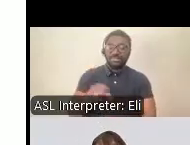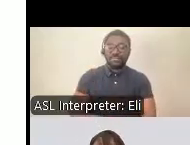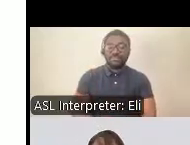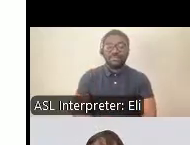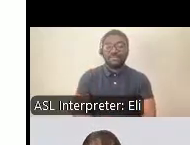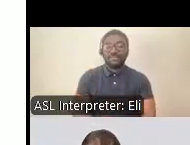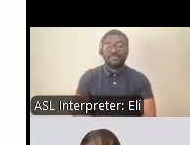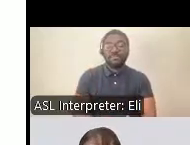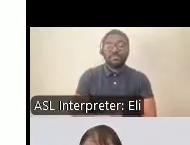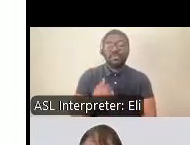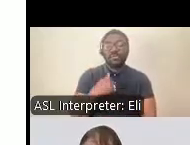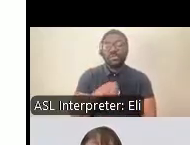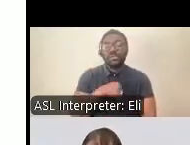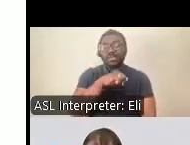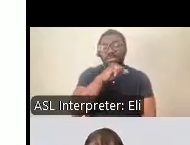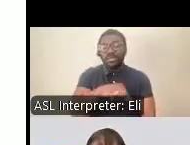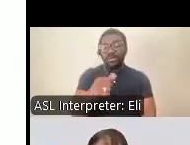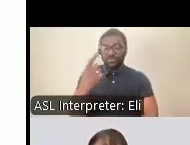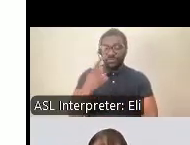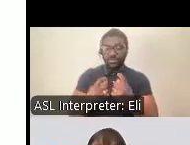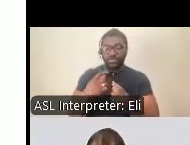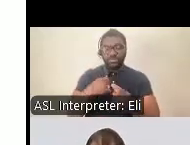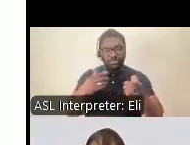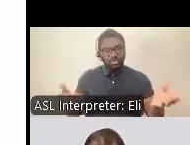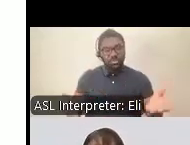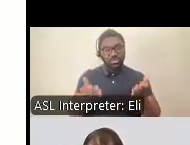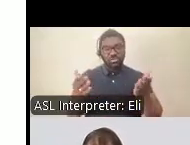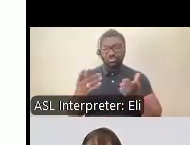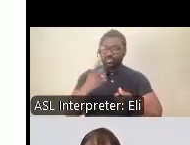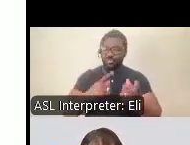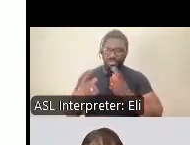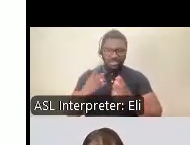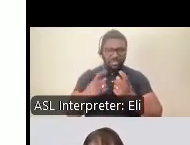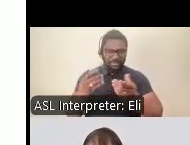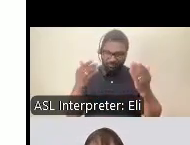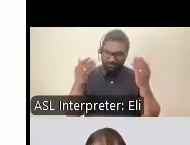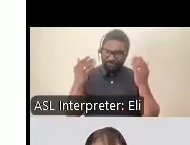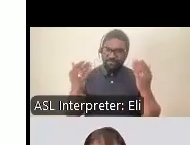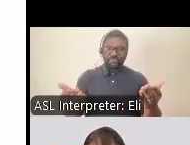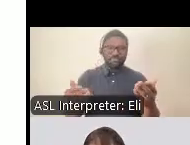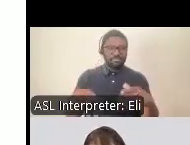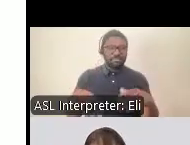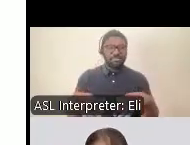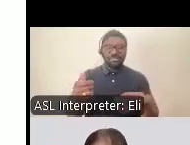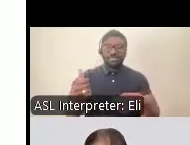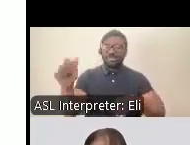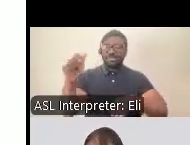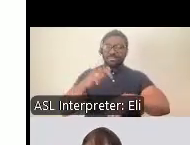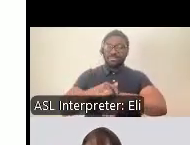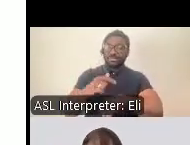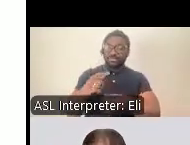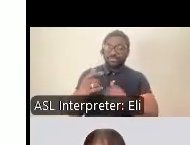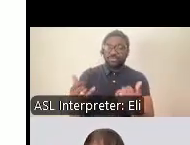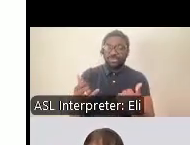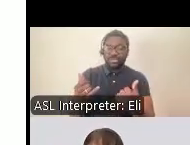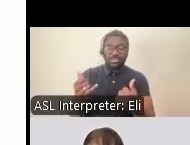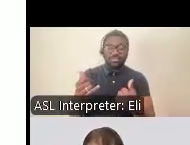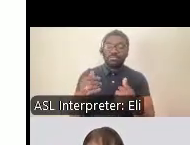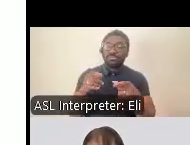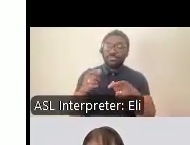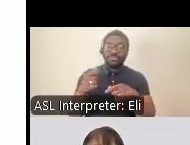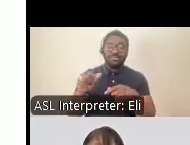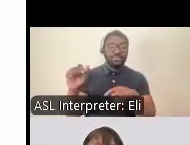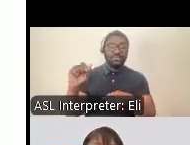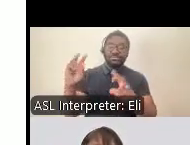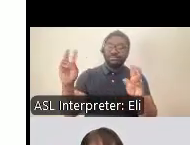We love questions, and we really encourage you to ask any questions that you might have at any point today over any of the content that's